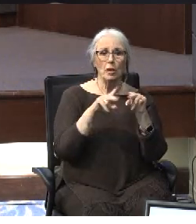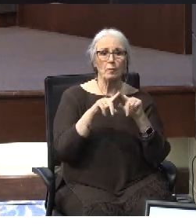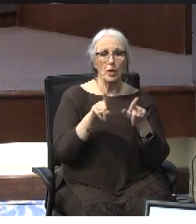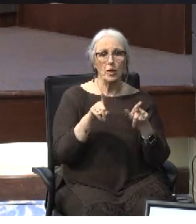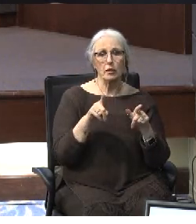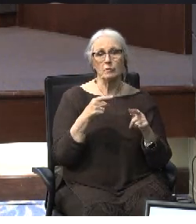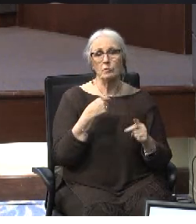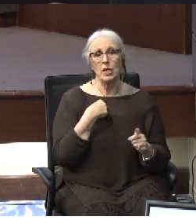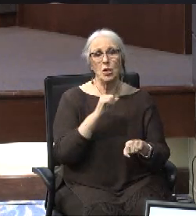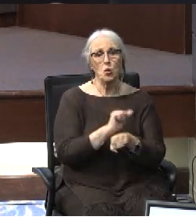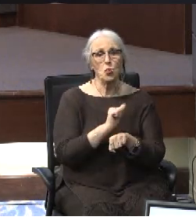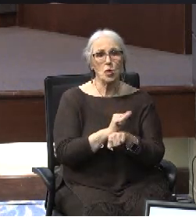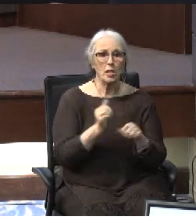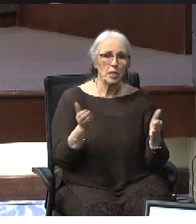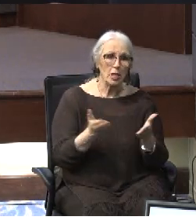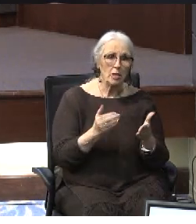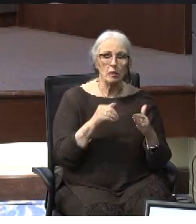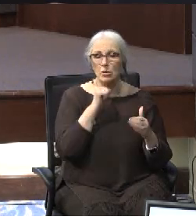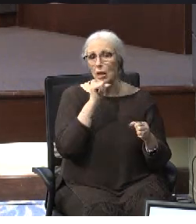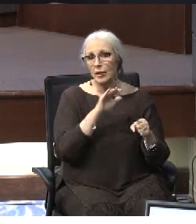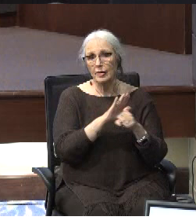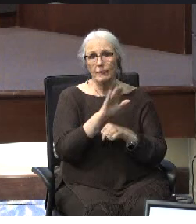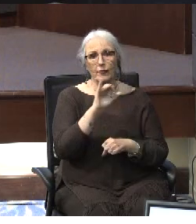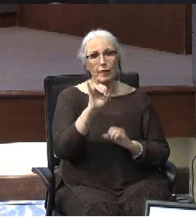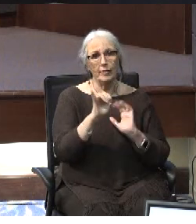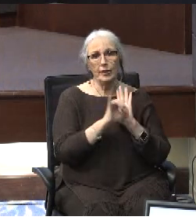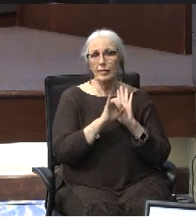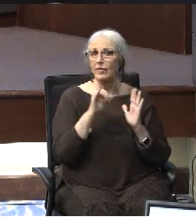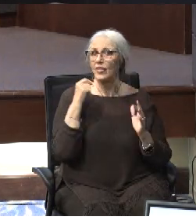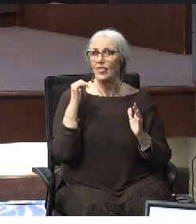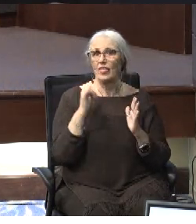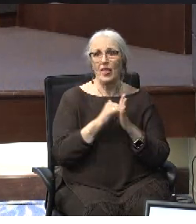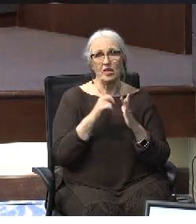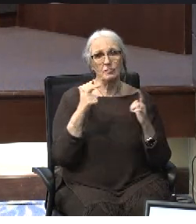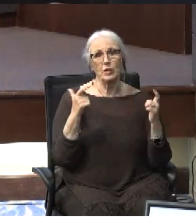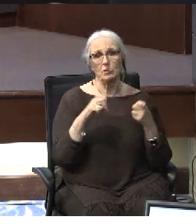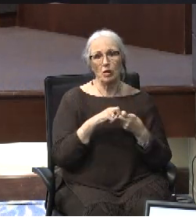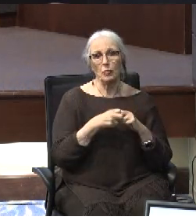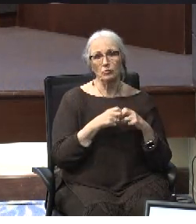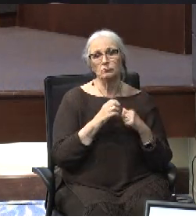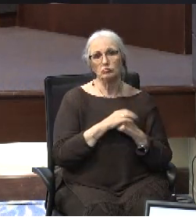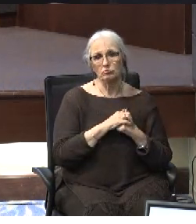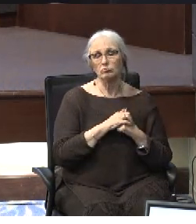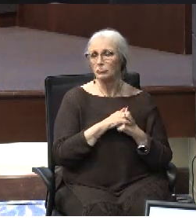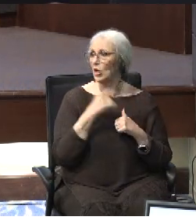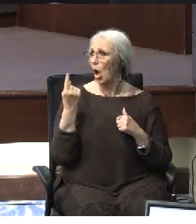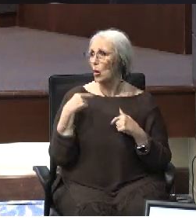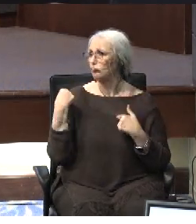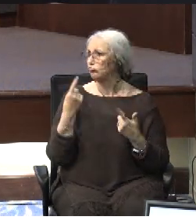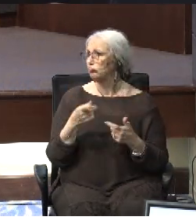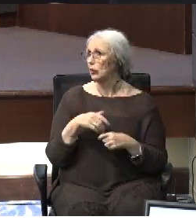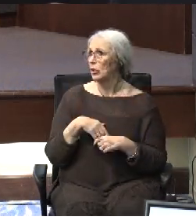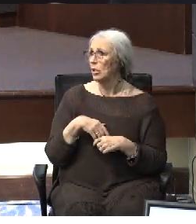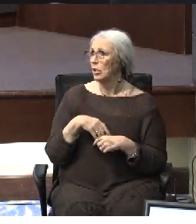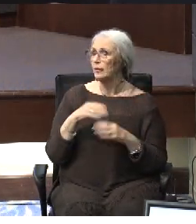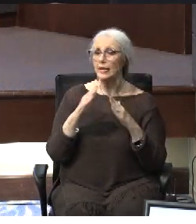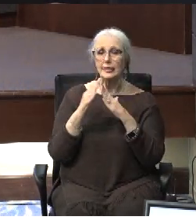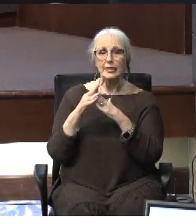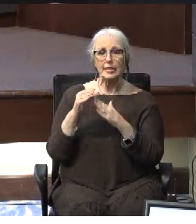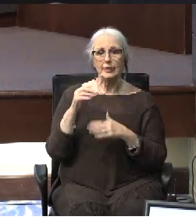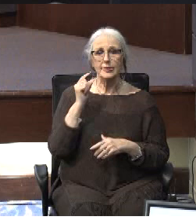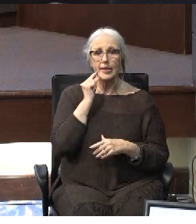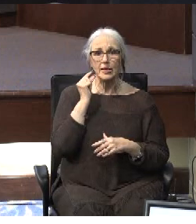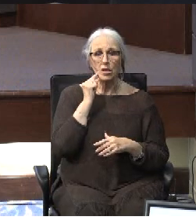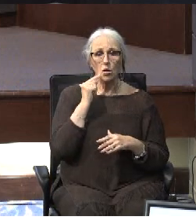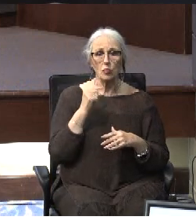working here, lack of identification has been an issue. So. Thank you. Lyons, I saw that the city of San Antonio